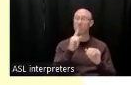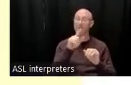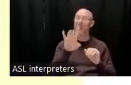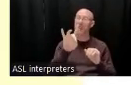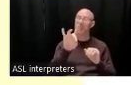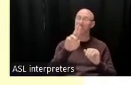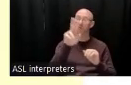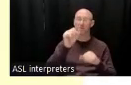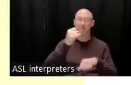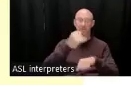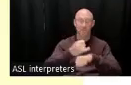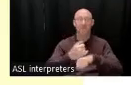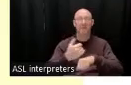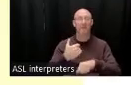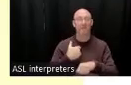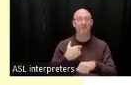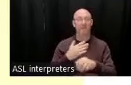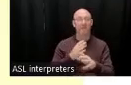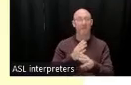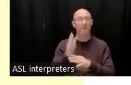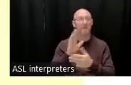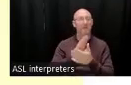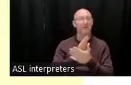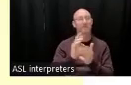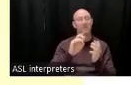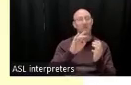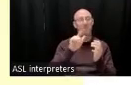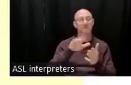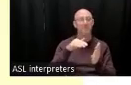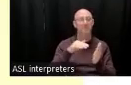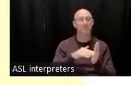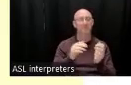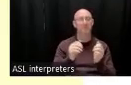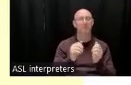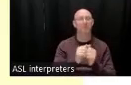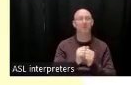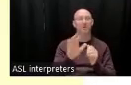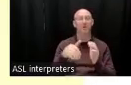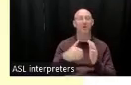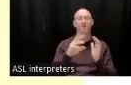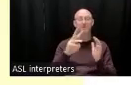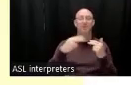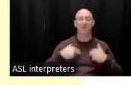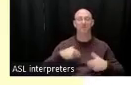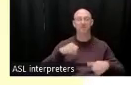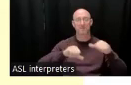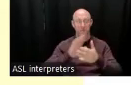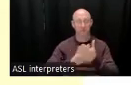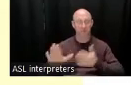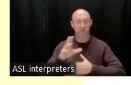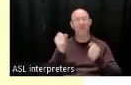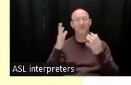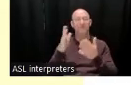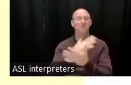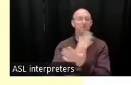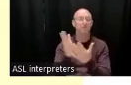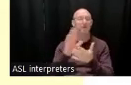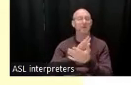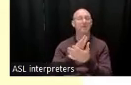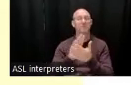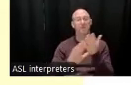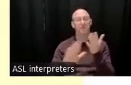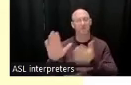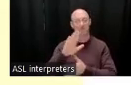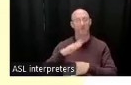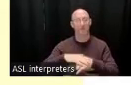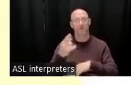U.S. institutions that has academic medical center with 6 health science colleges and full spectrum of academic colleges. So this is something